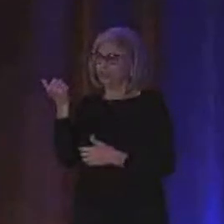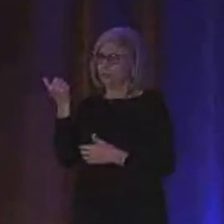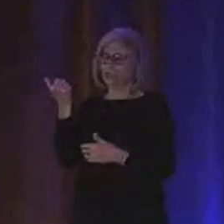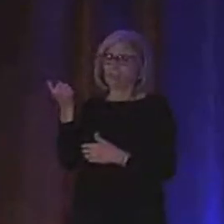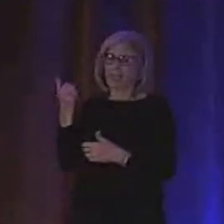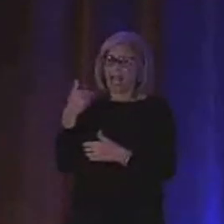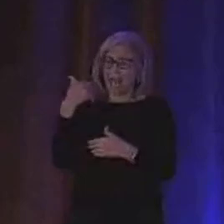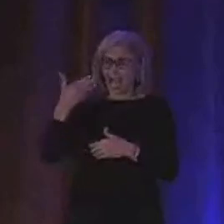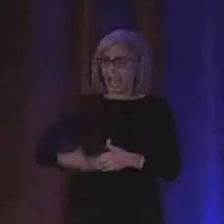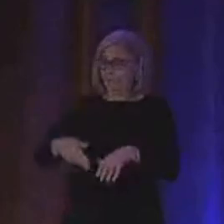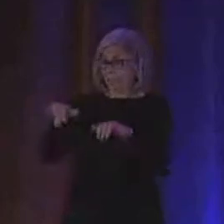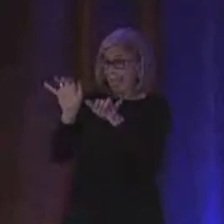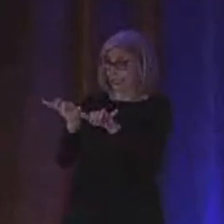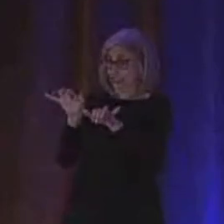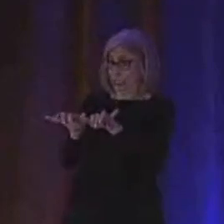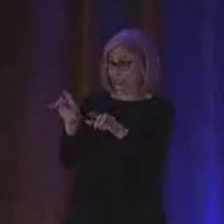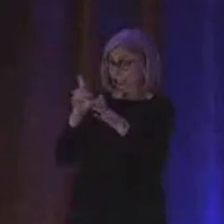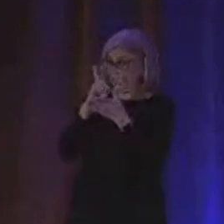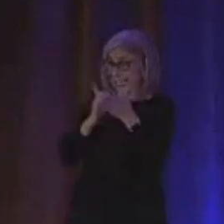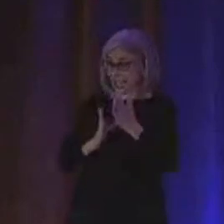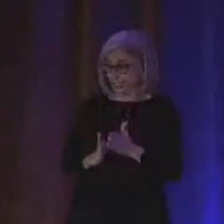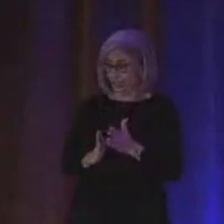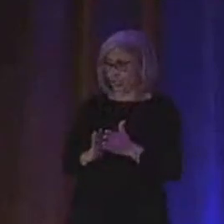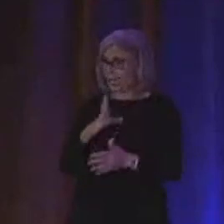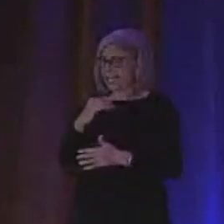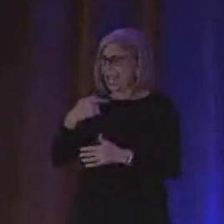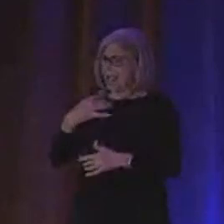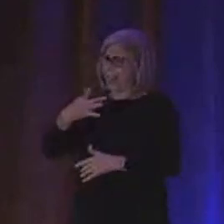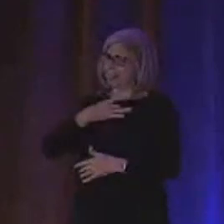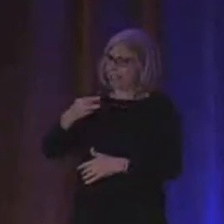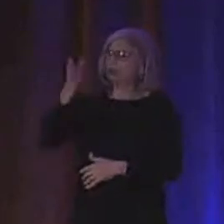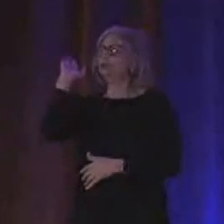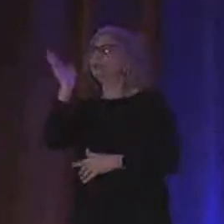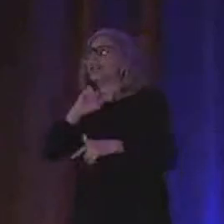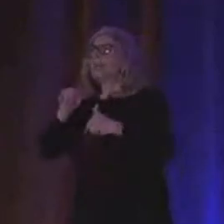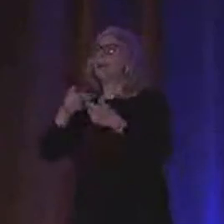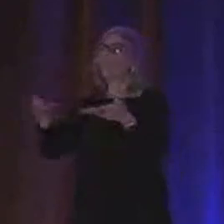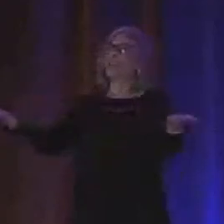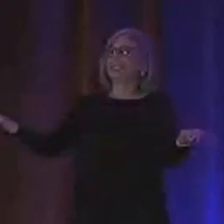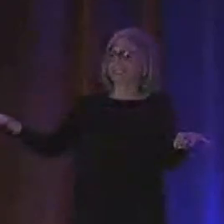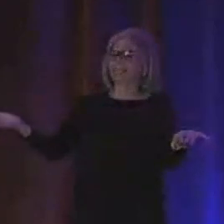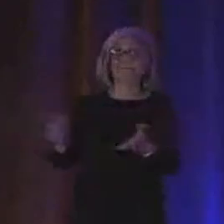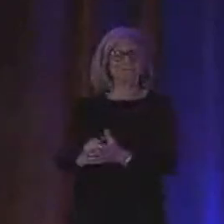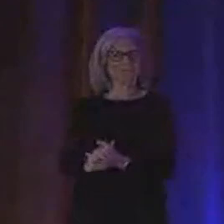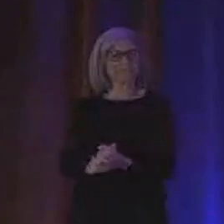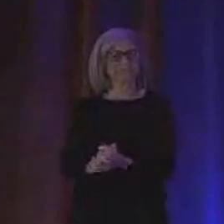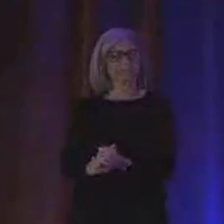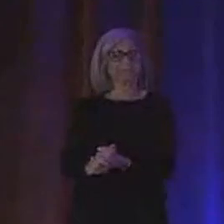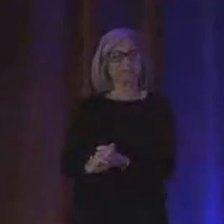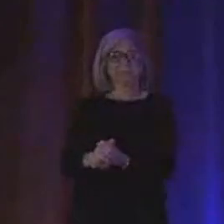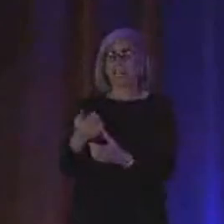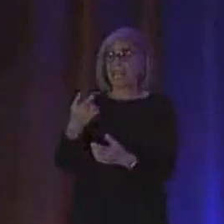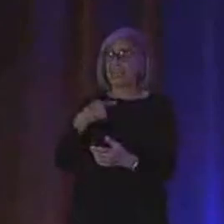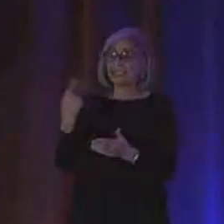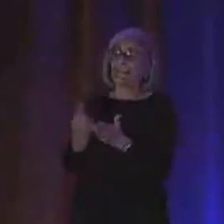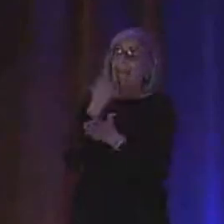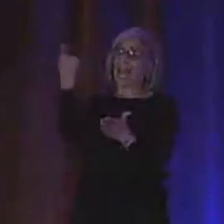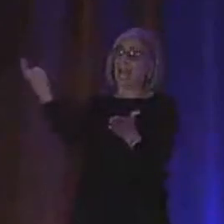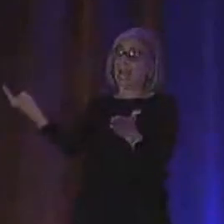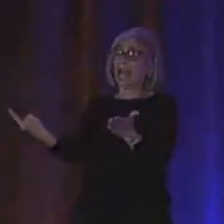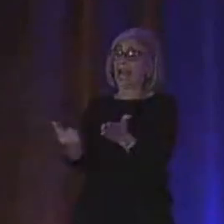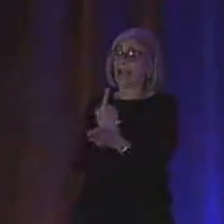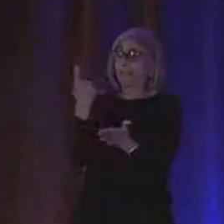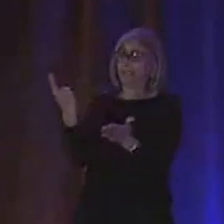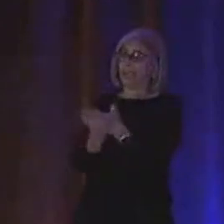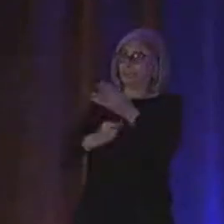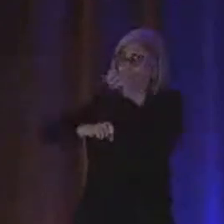I am an engineer, designer, and I like to speak about things. I'm an occasional cyclocross